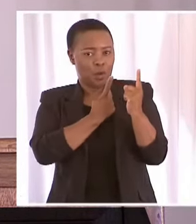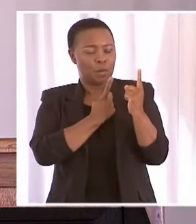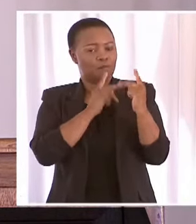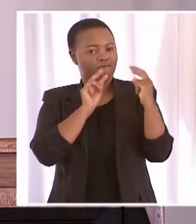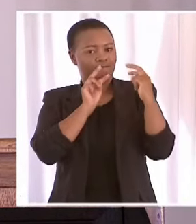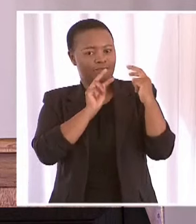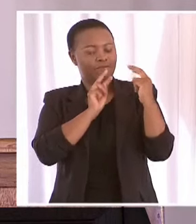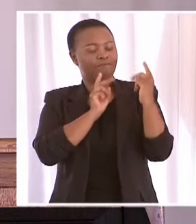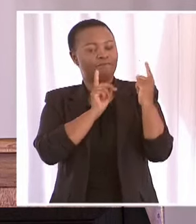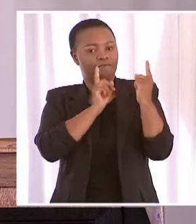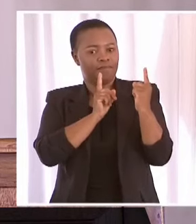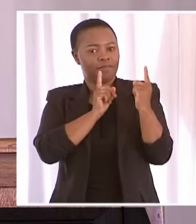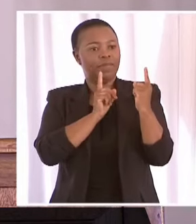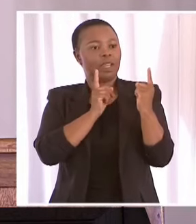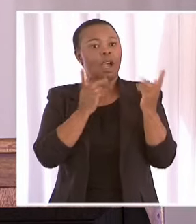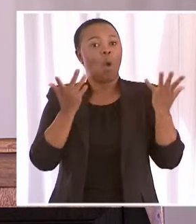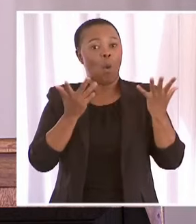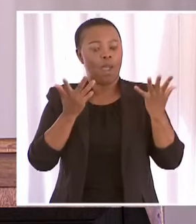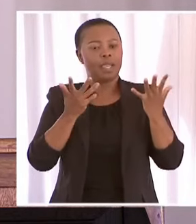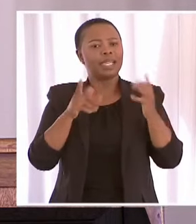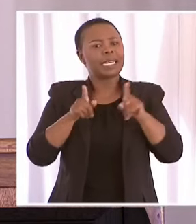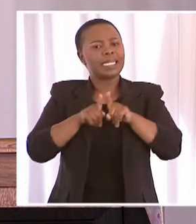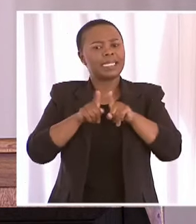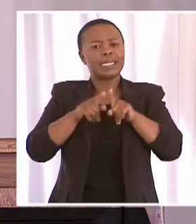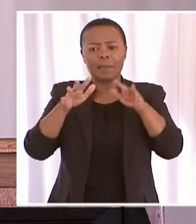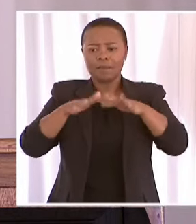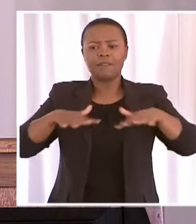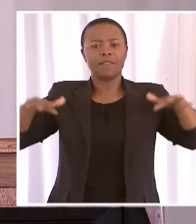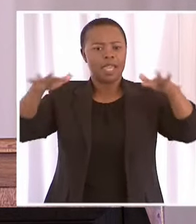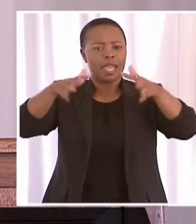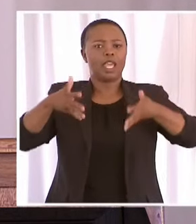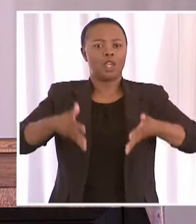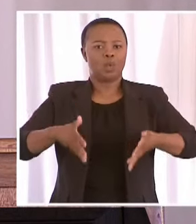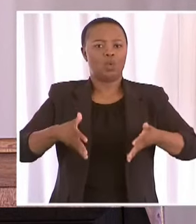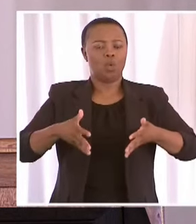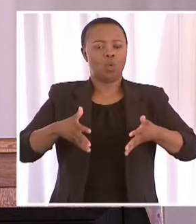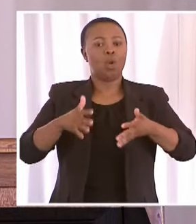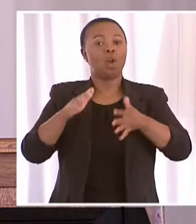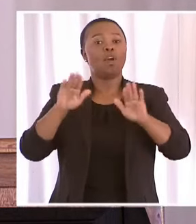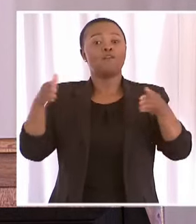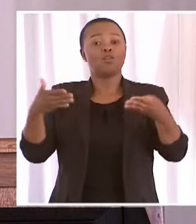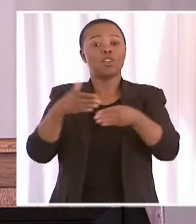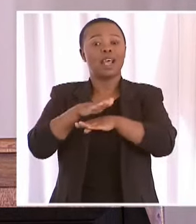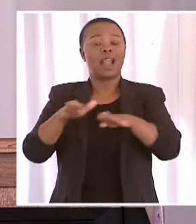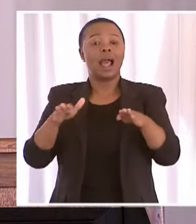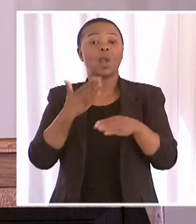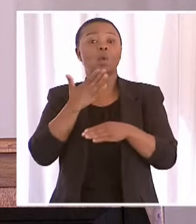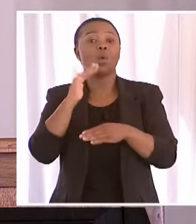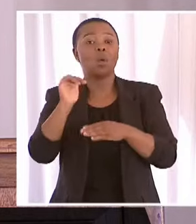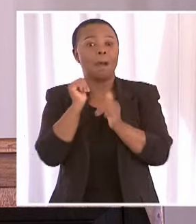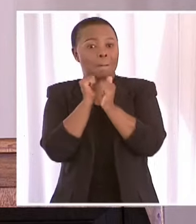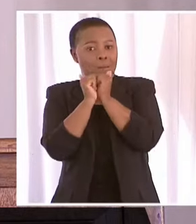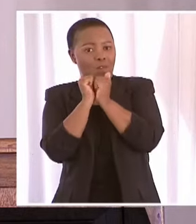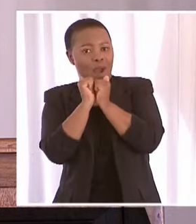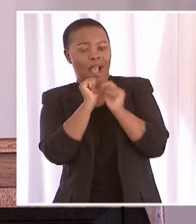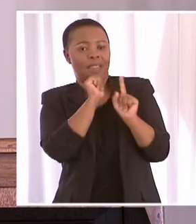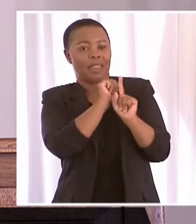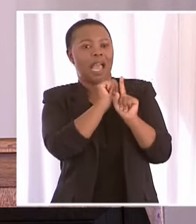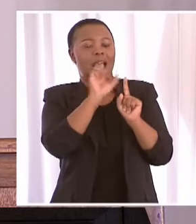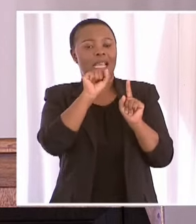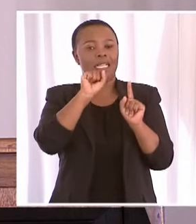it was at this same venue, at the funeral of his brother,